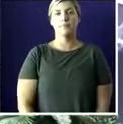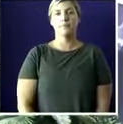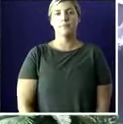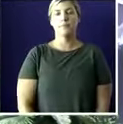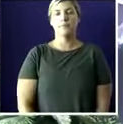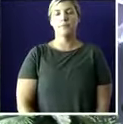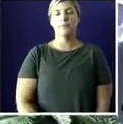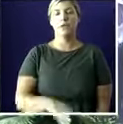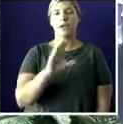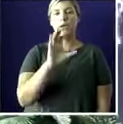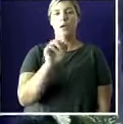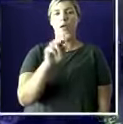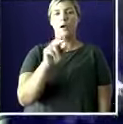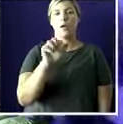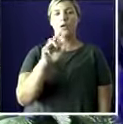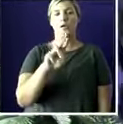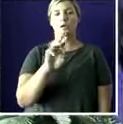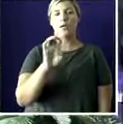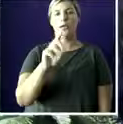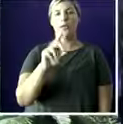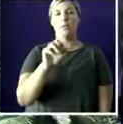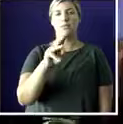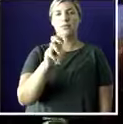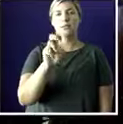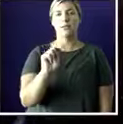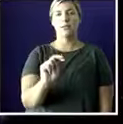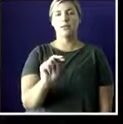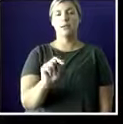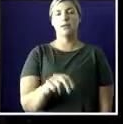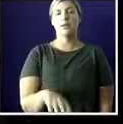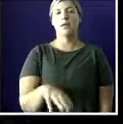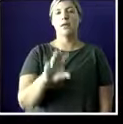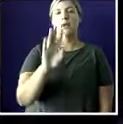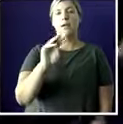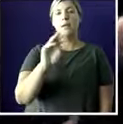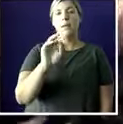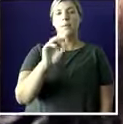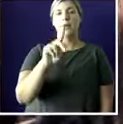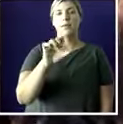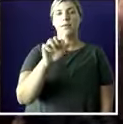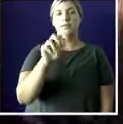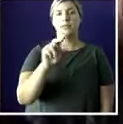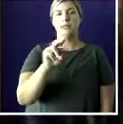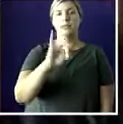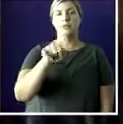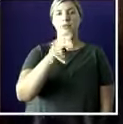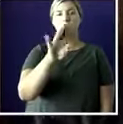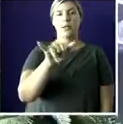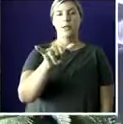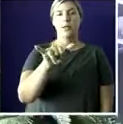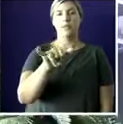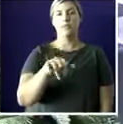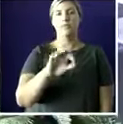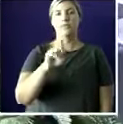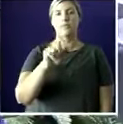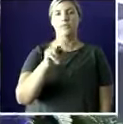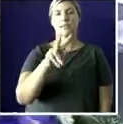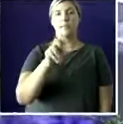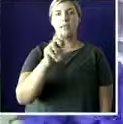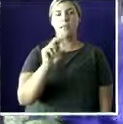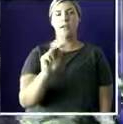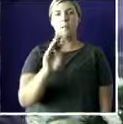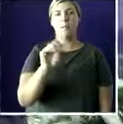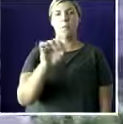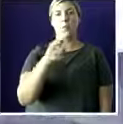Connor Keith Edmondson. Madison Danielle Jolly. Xavier Malik